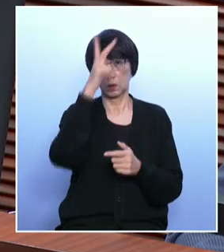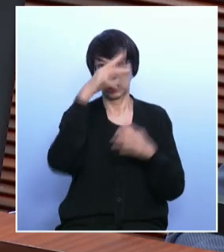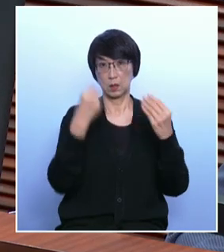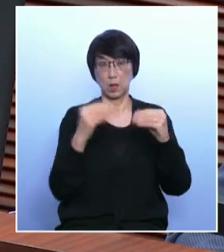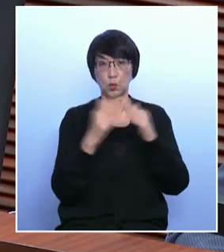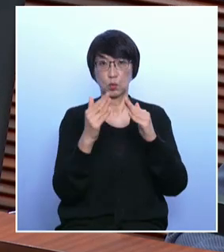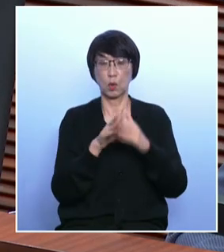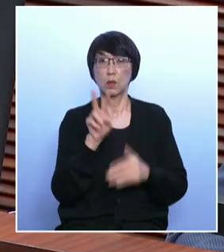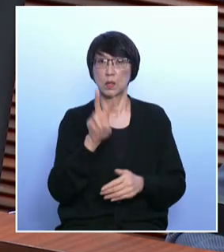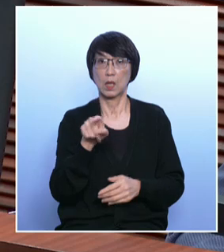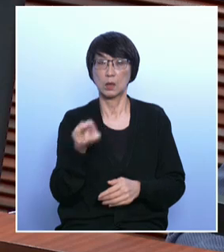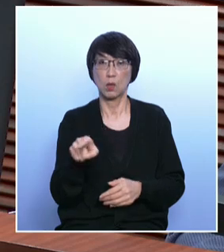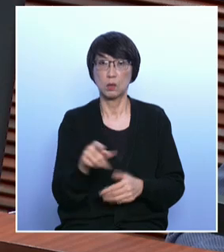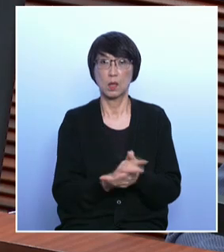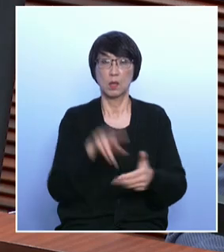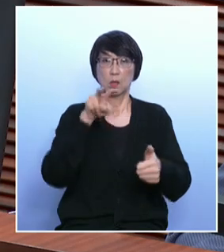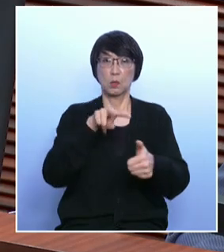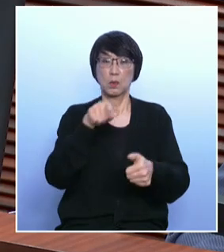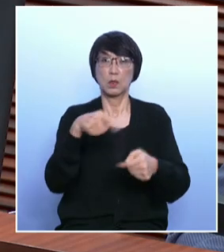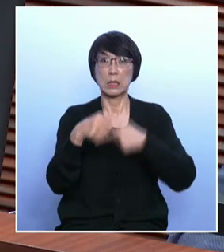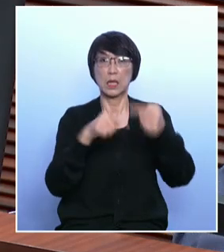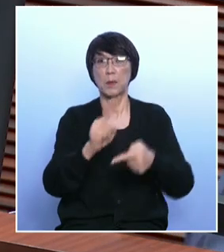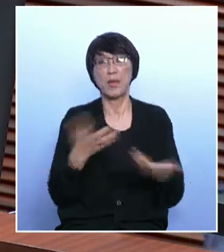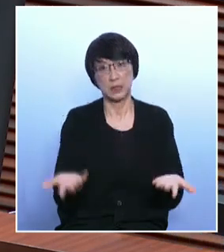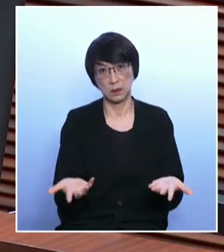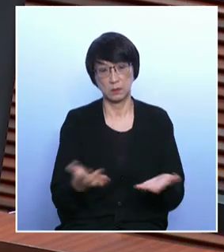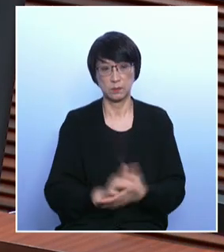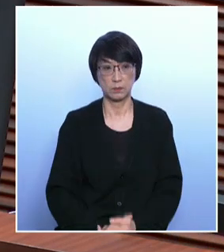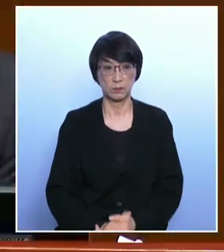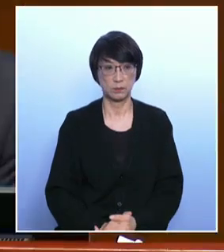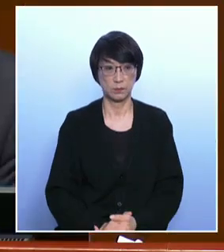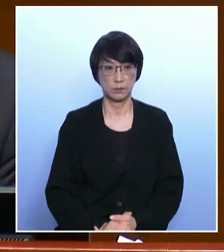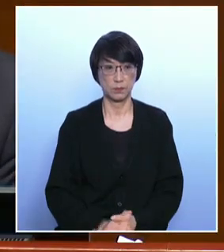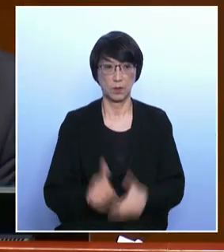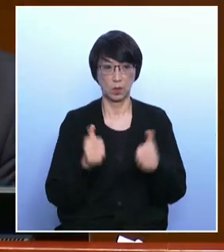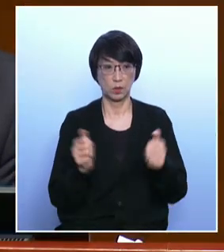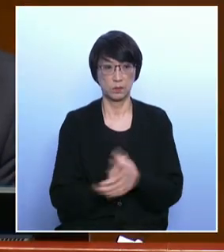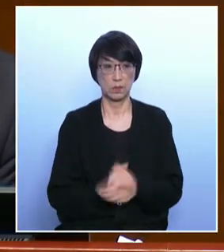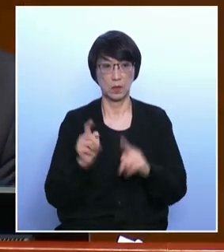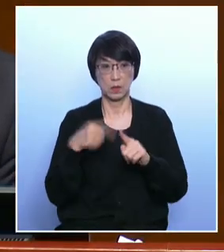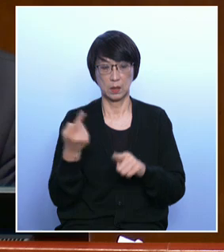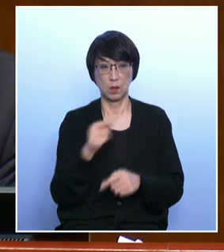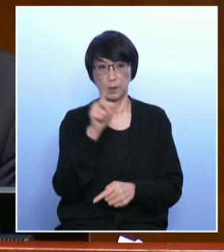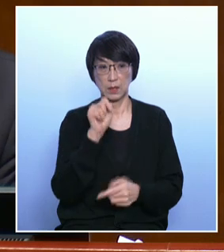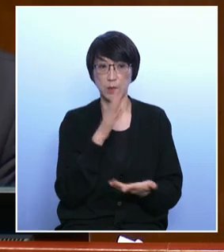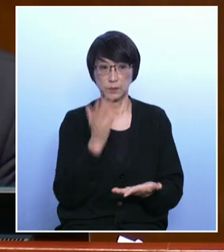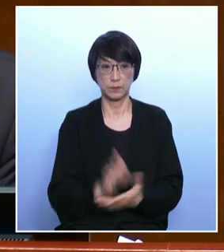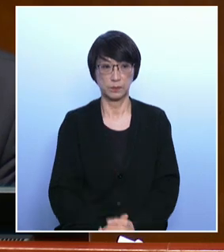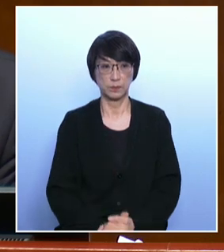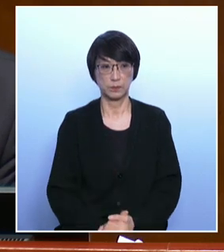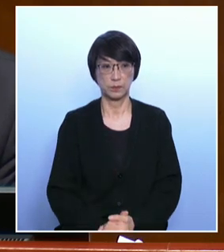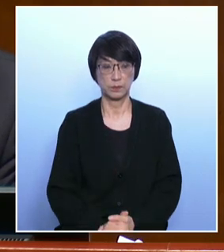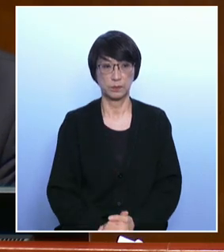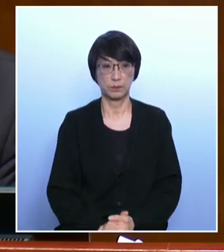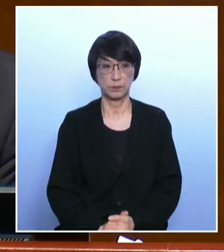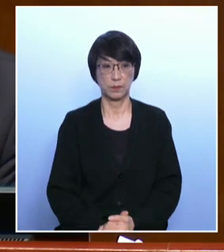get vaccinated. You will have to liaise with the Education Bureau. You need to talk to the management to gain an understanding of the situation.